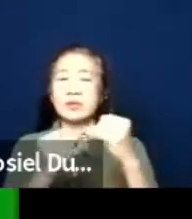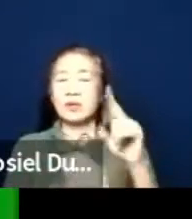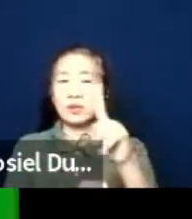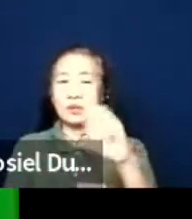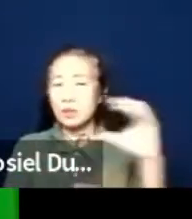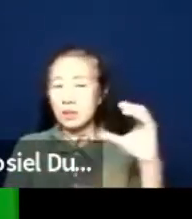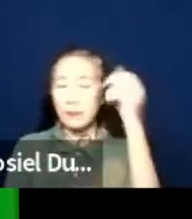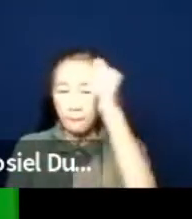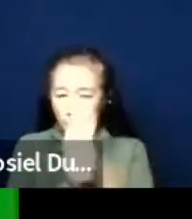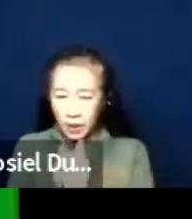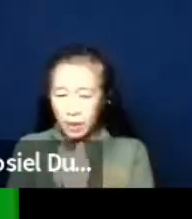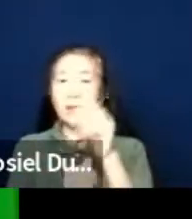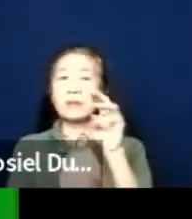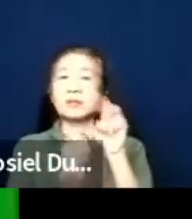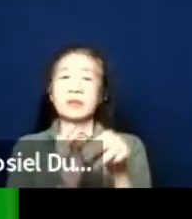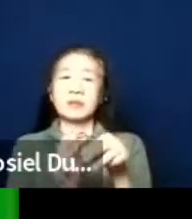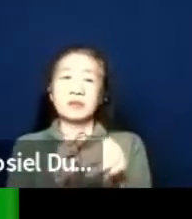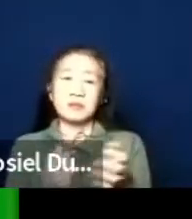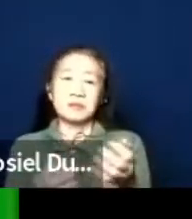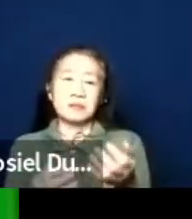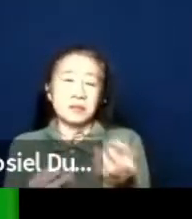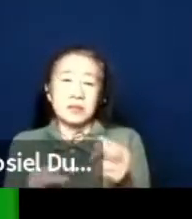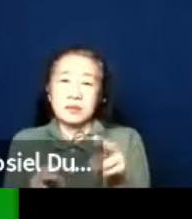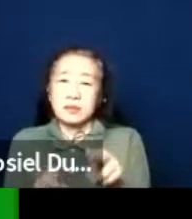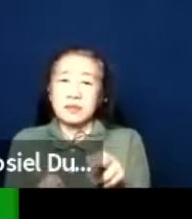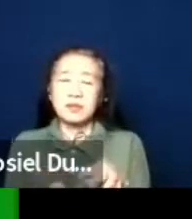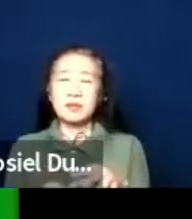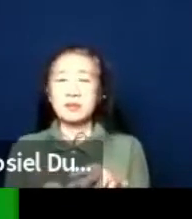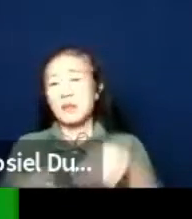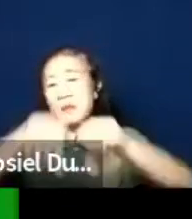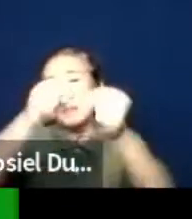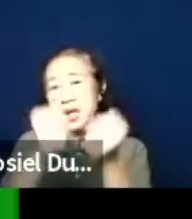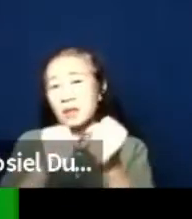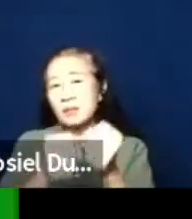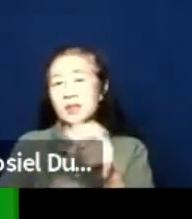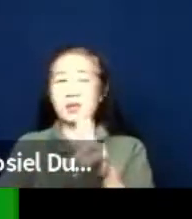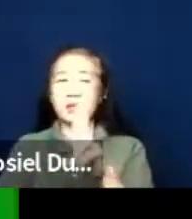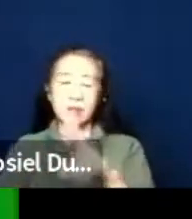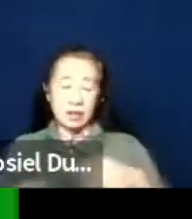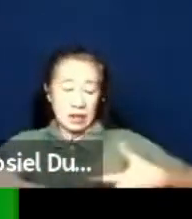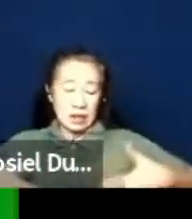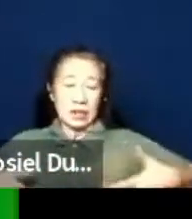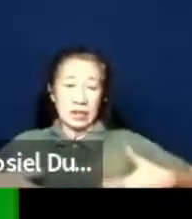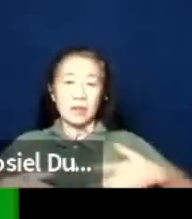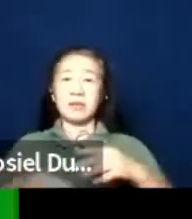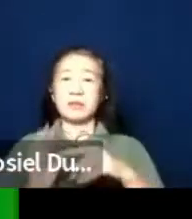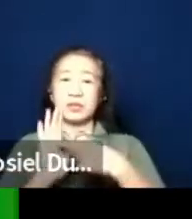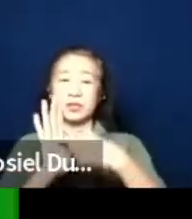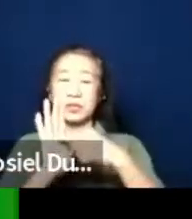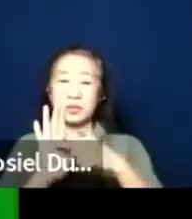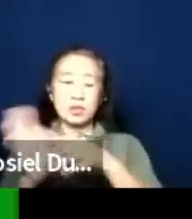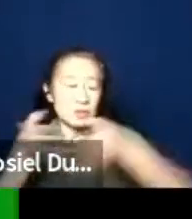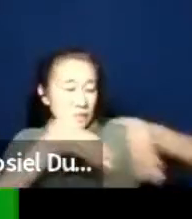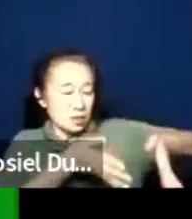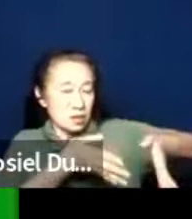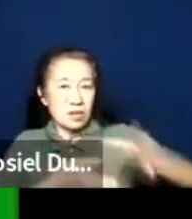is a potential risk that you may break a rib, but that's totally okay. Dr. Pavitra Katini Shah showed us how it's done, right on the sidewalk